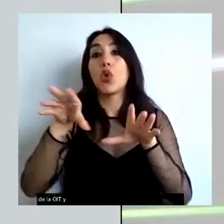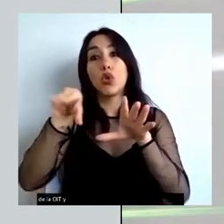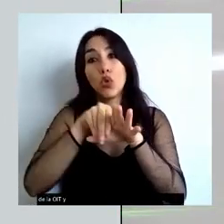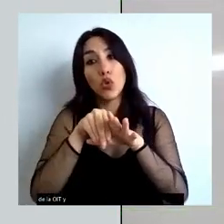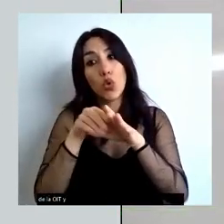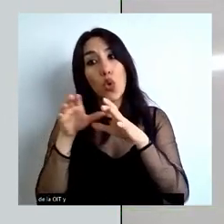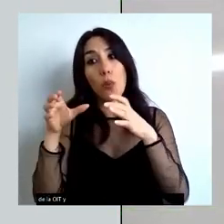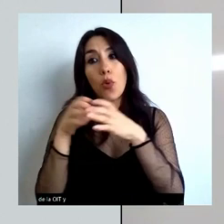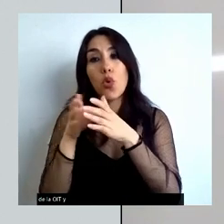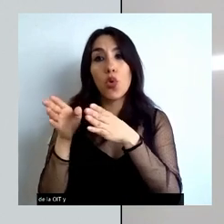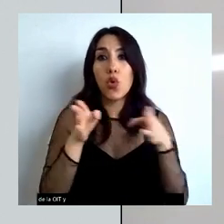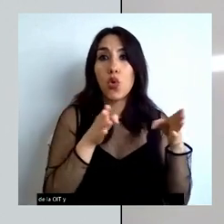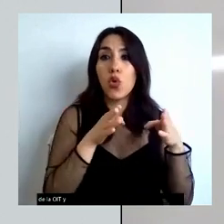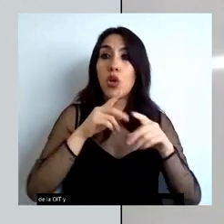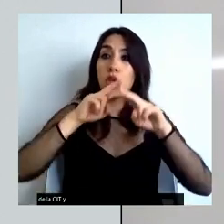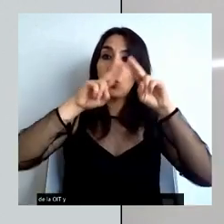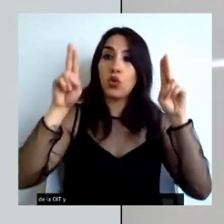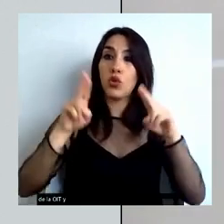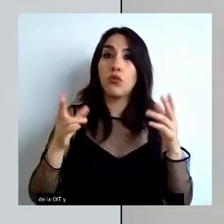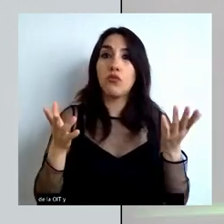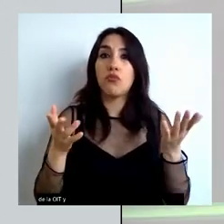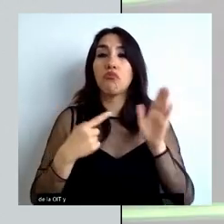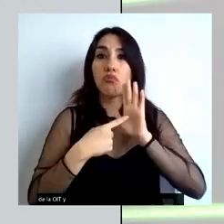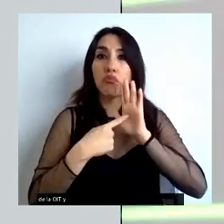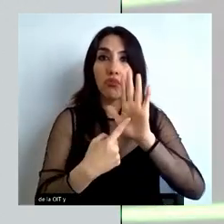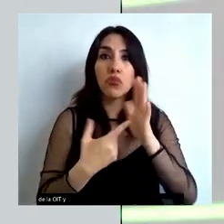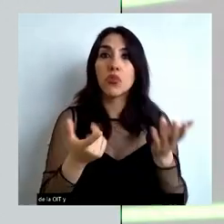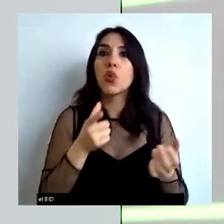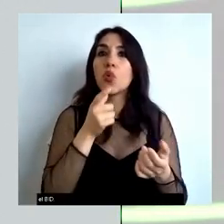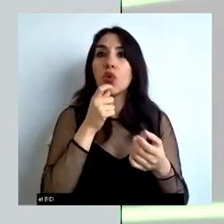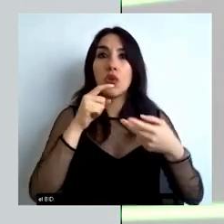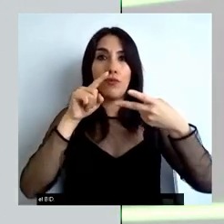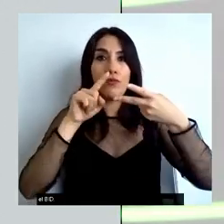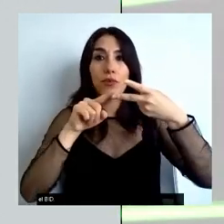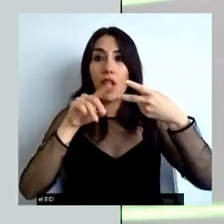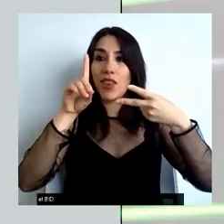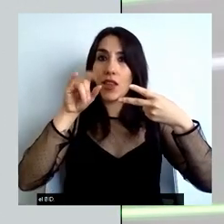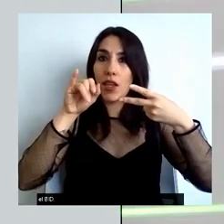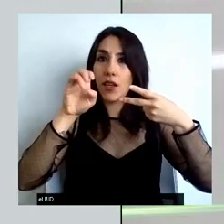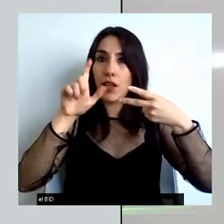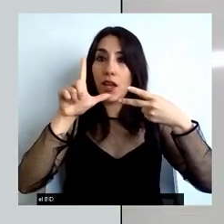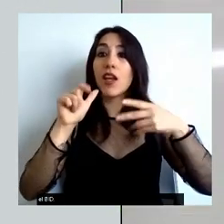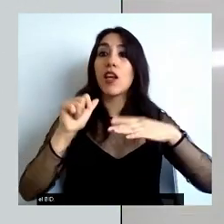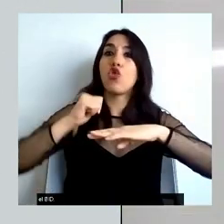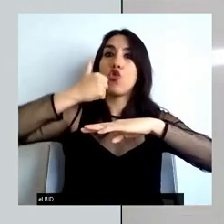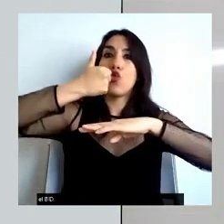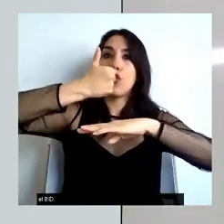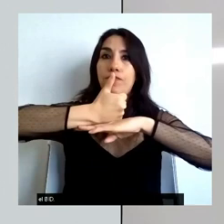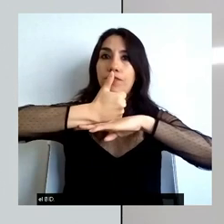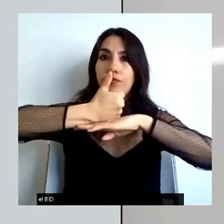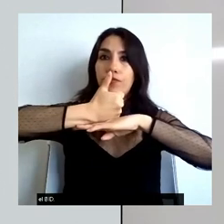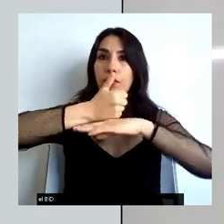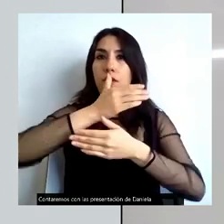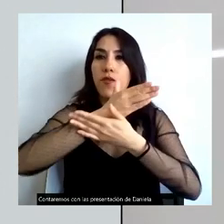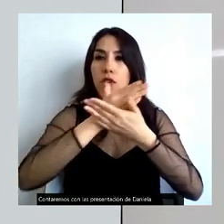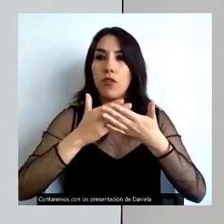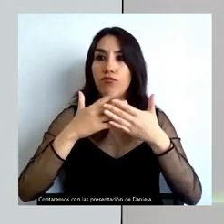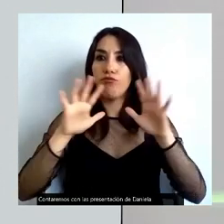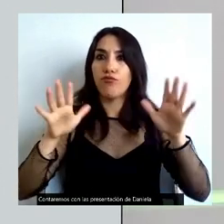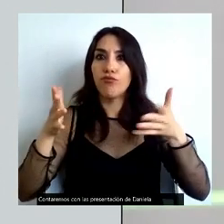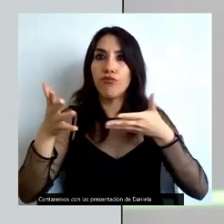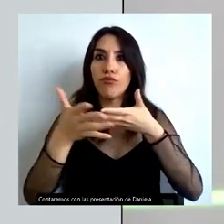international organizations. We will have the presentations. We will have presentations by Daniela Bas, Director of the Inclusive